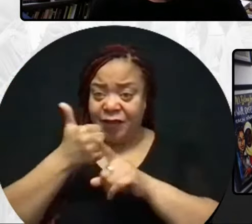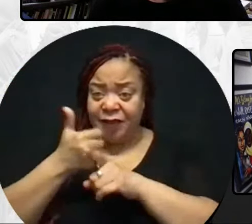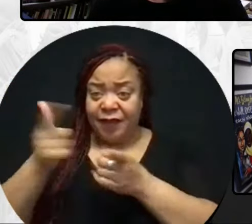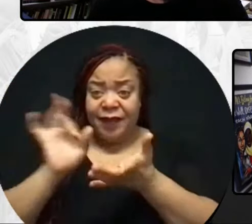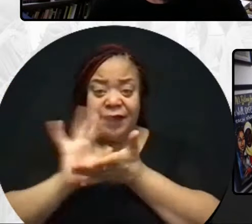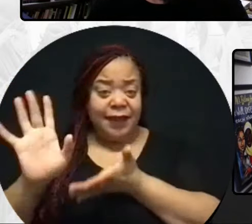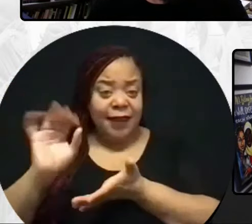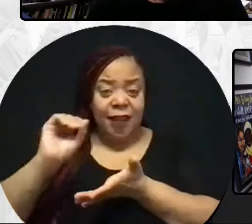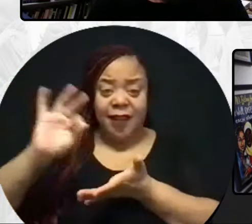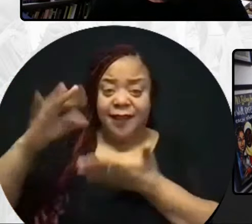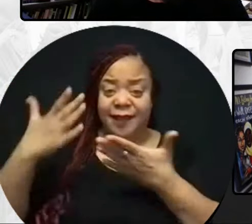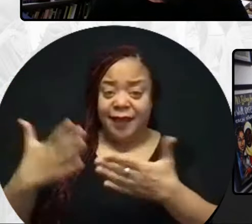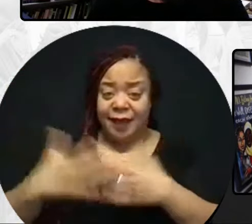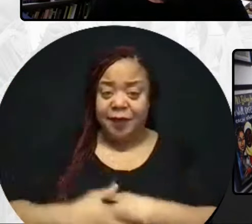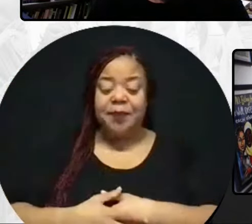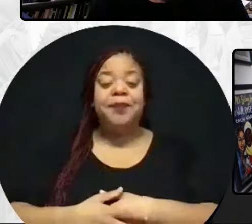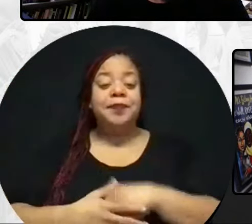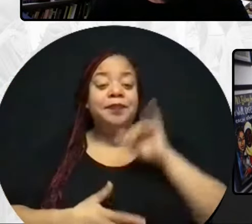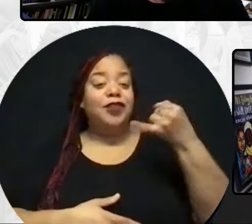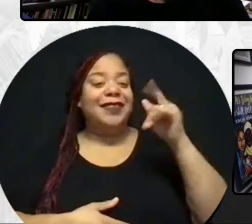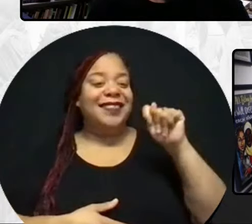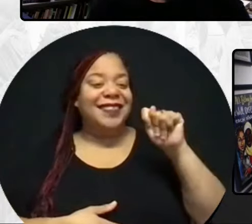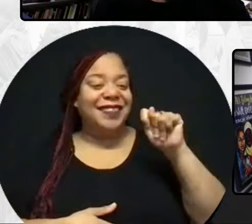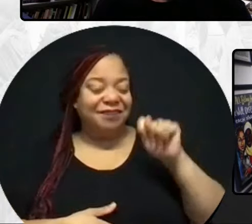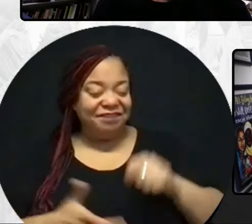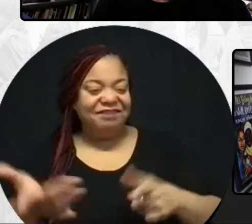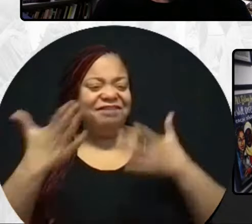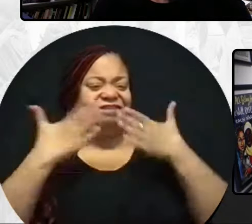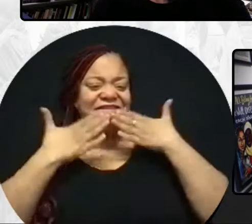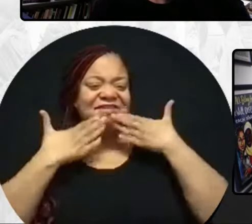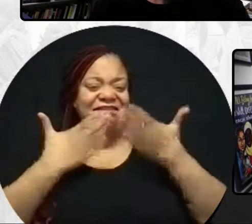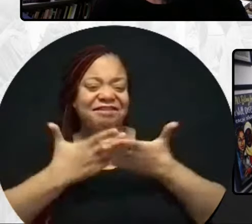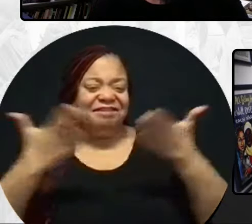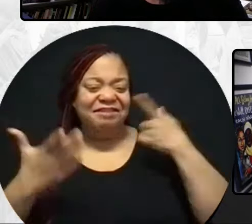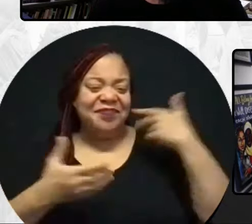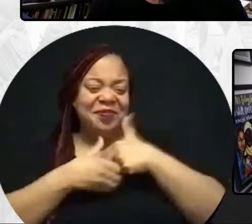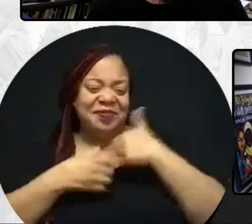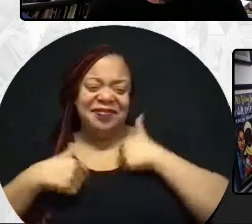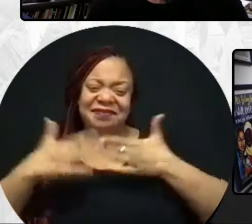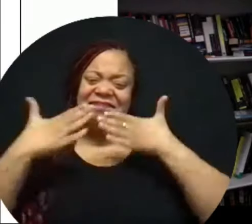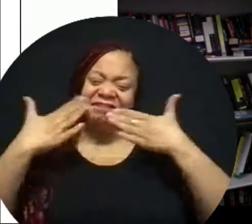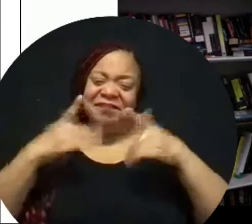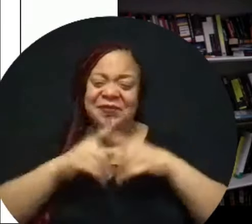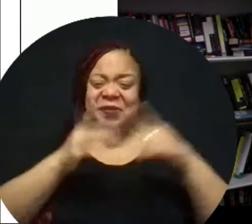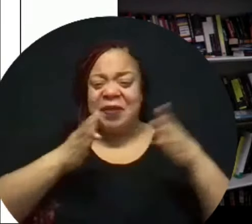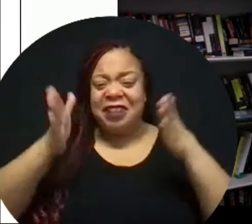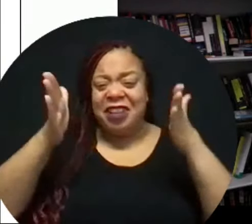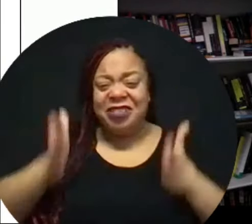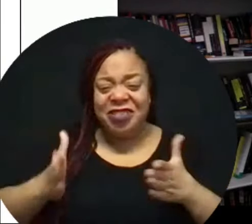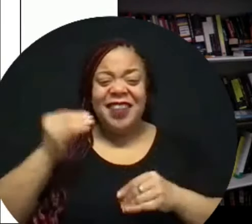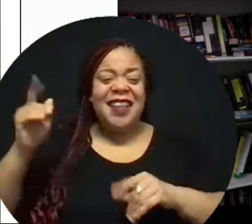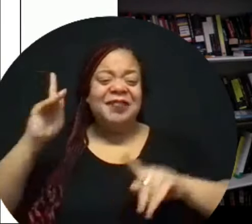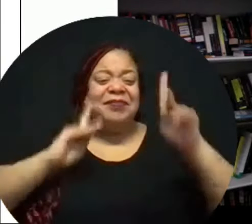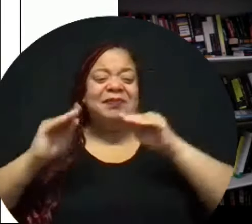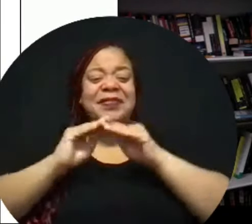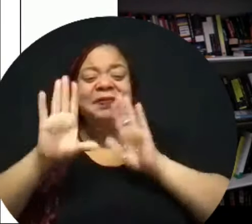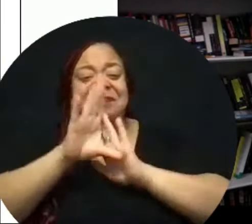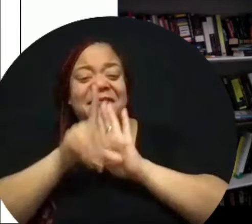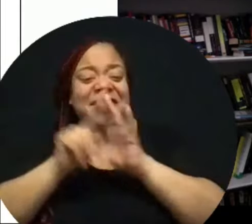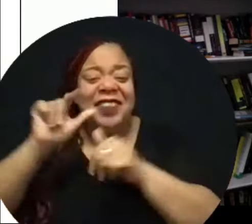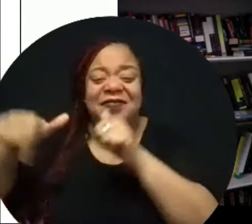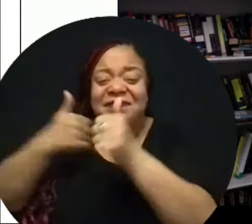background, the signers, and the captioners and other folks that are working with us tonight. I